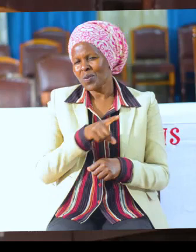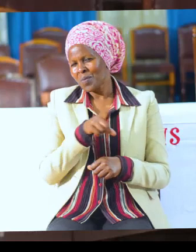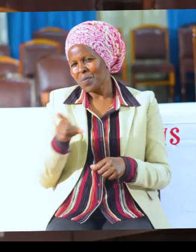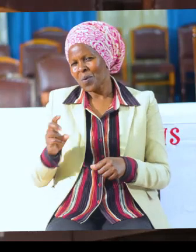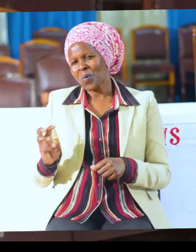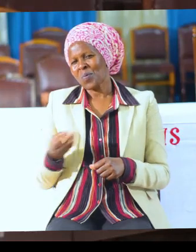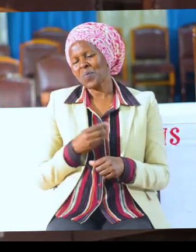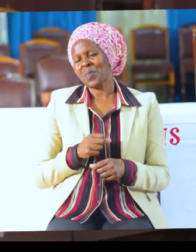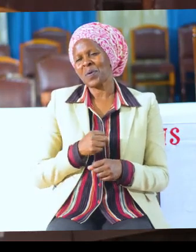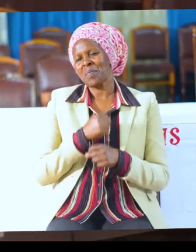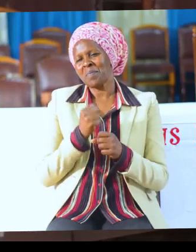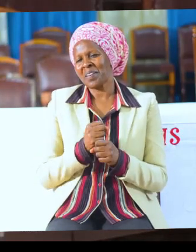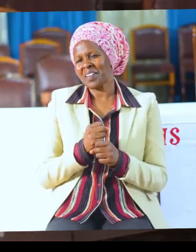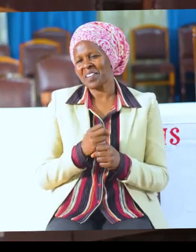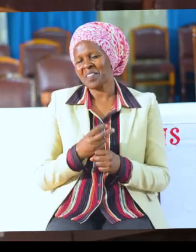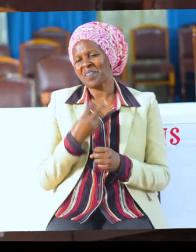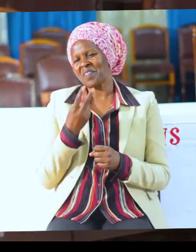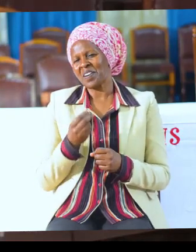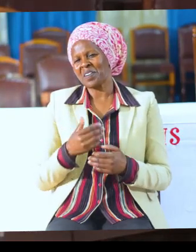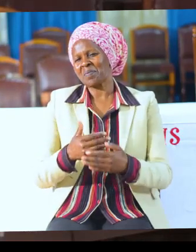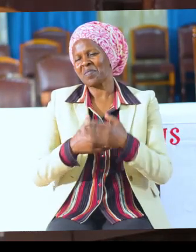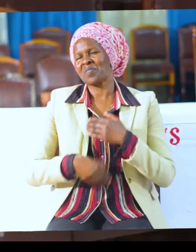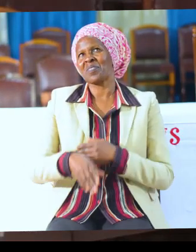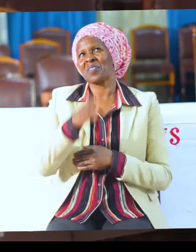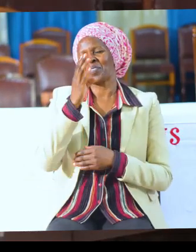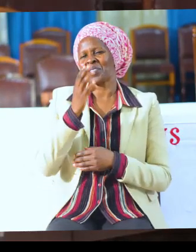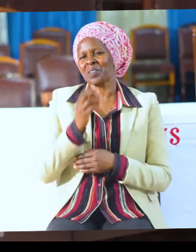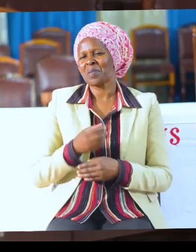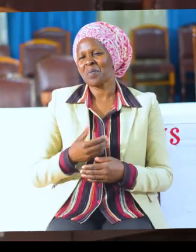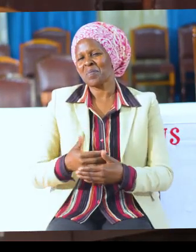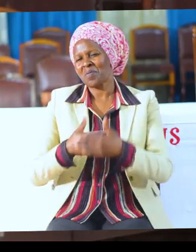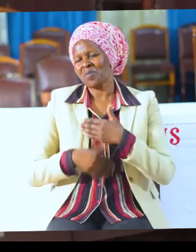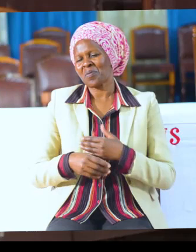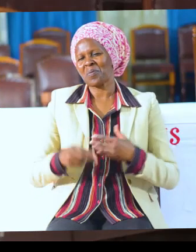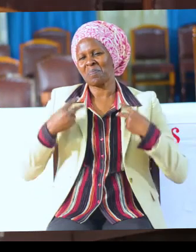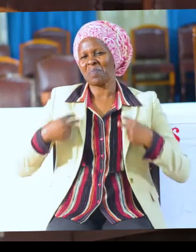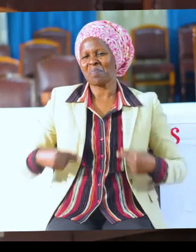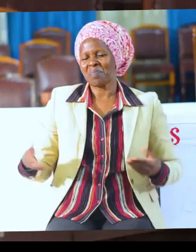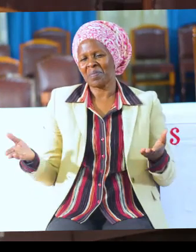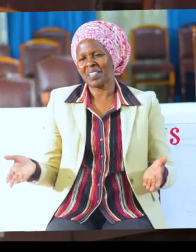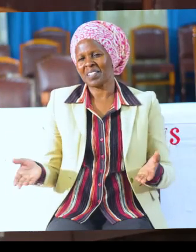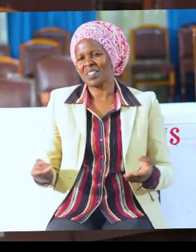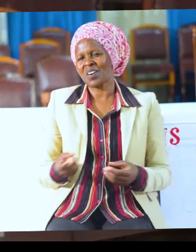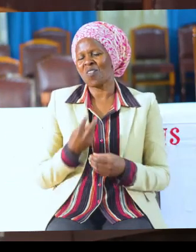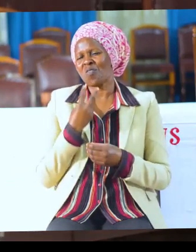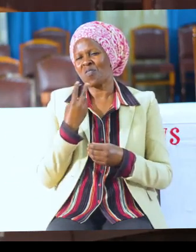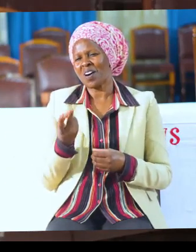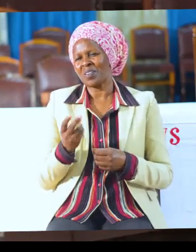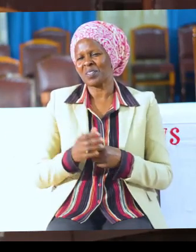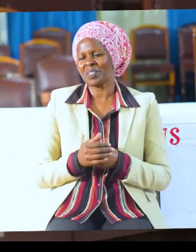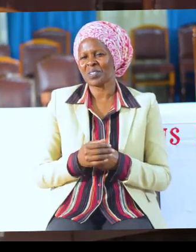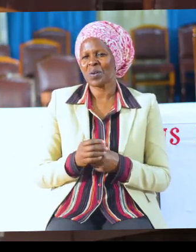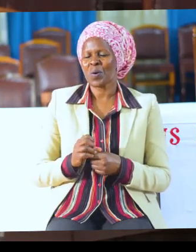and we pronounce them before God and actually before the people. That's what we say. There are vows that,